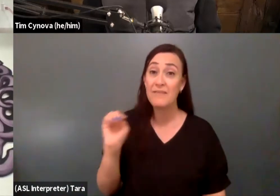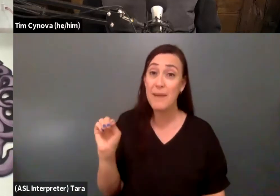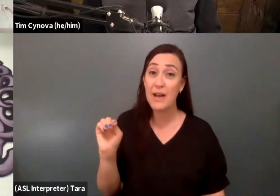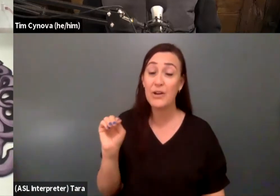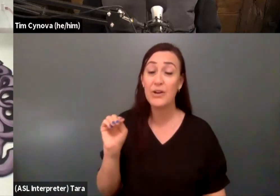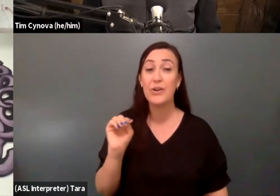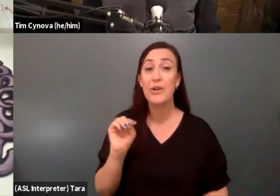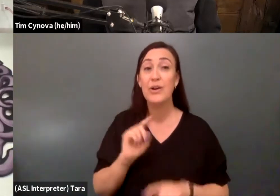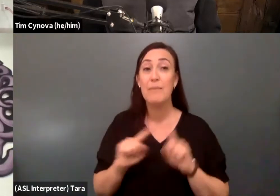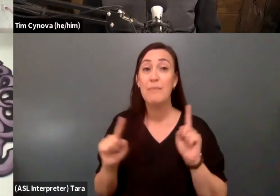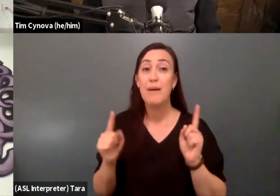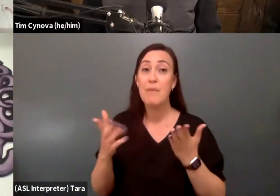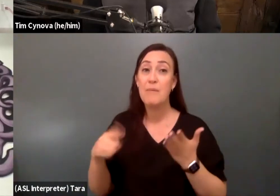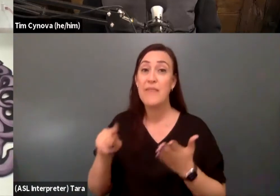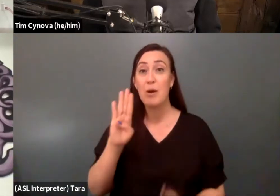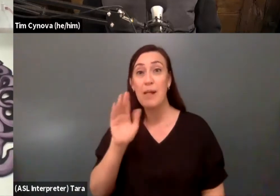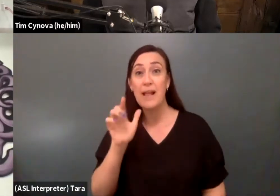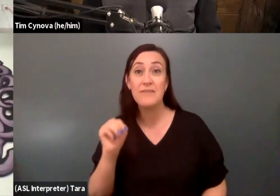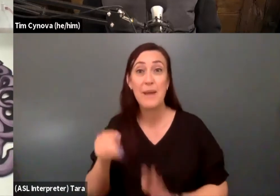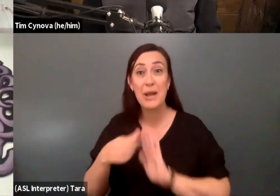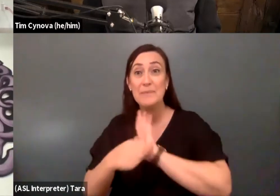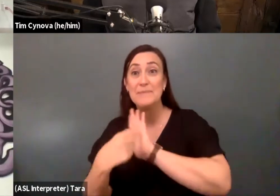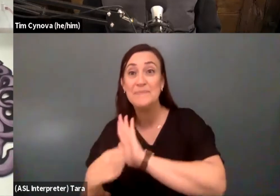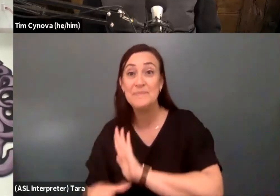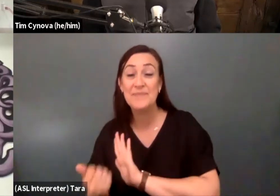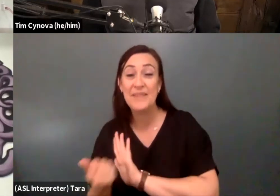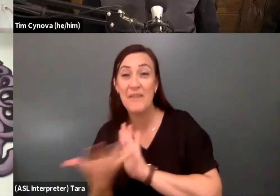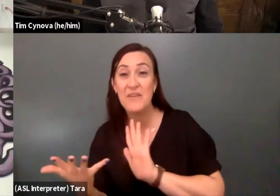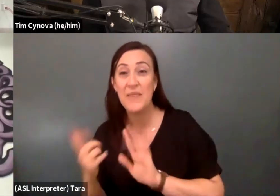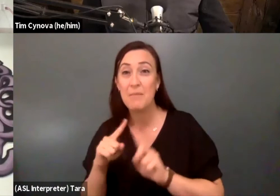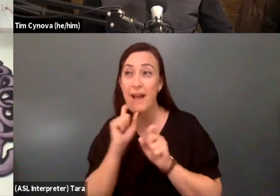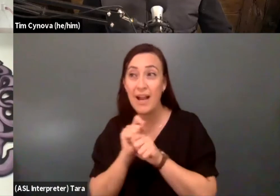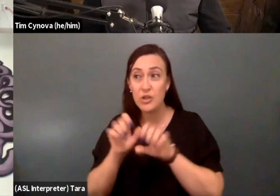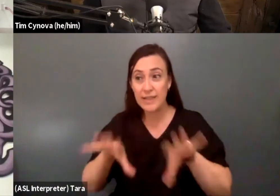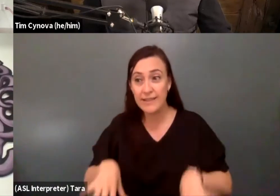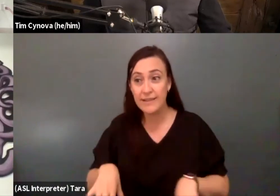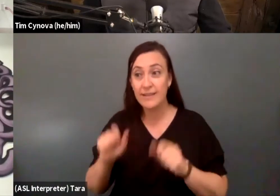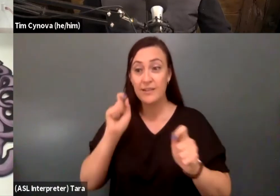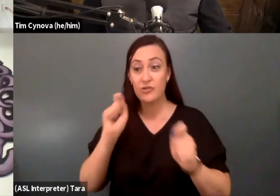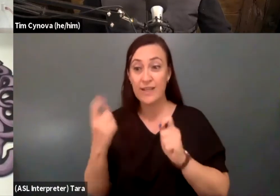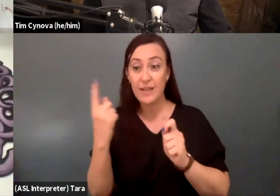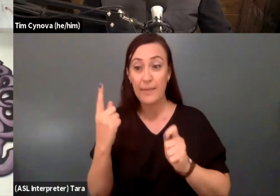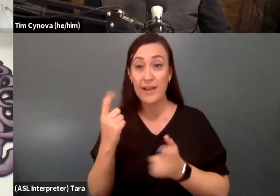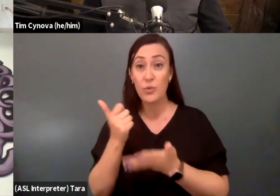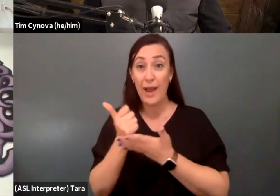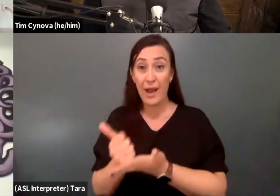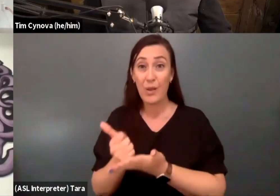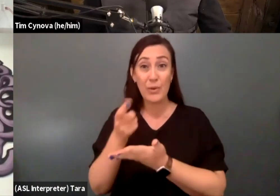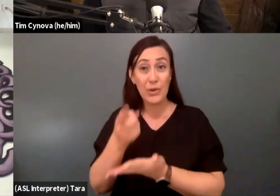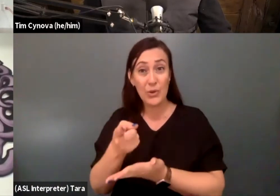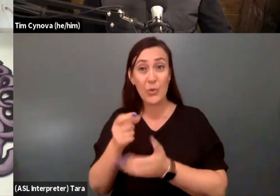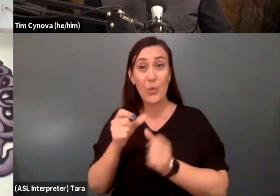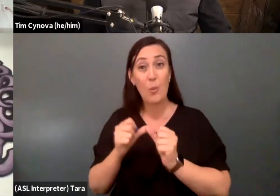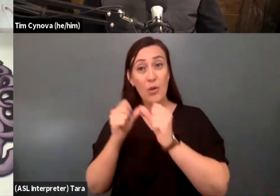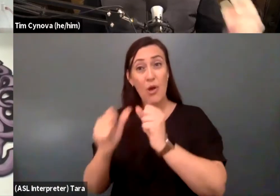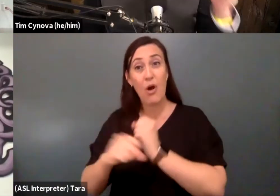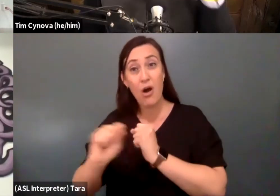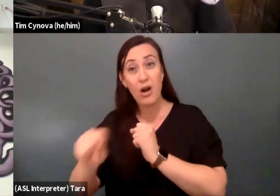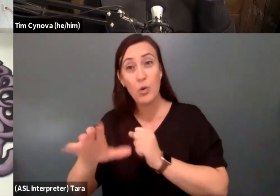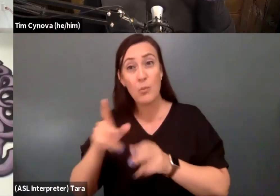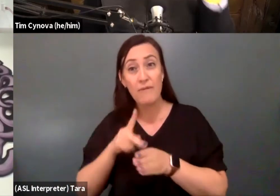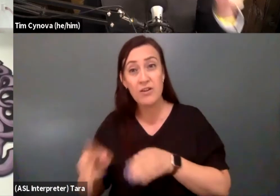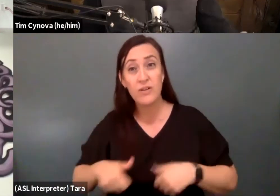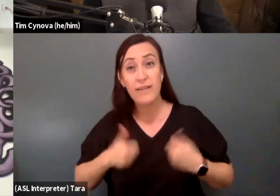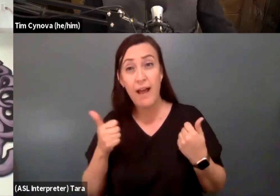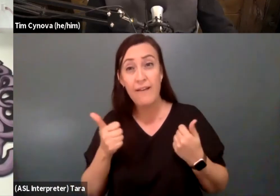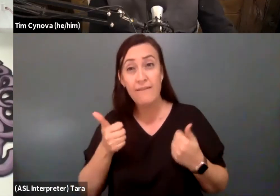may be Black Lives Mattering it up in order for them to actually do things that are helpful to you and that will prolong your professional life and